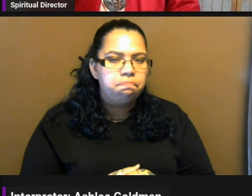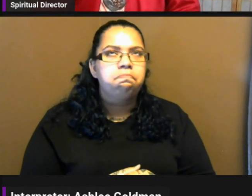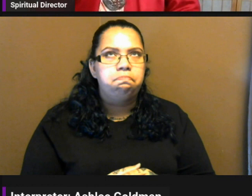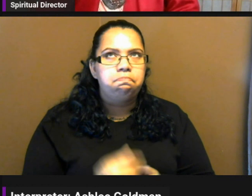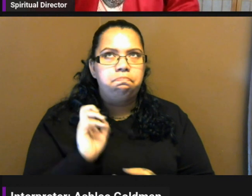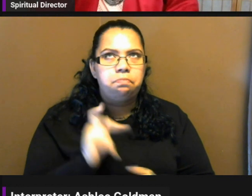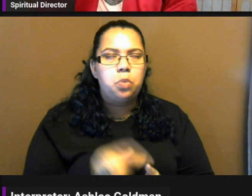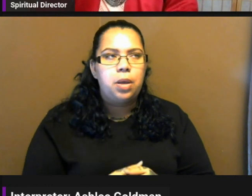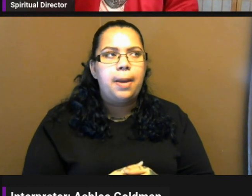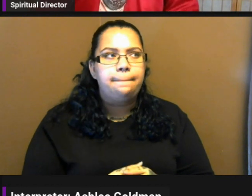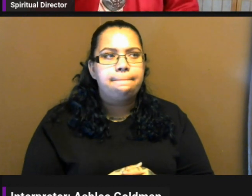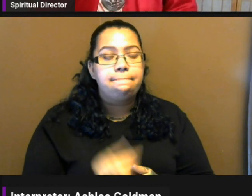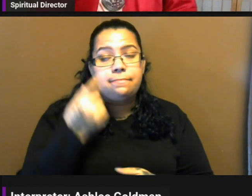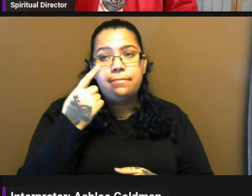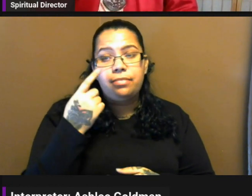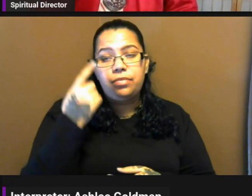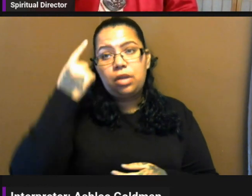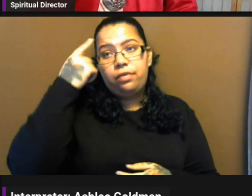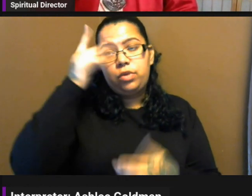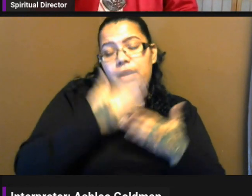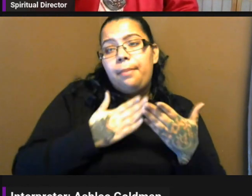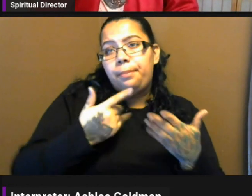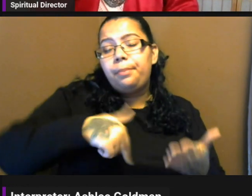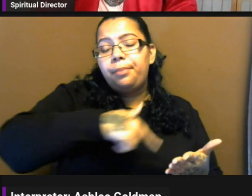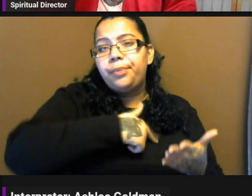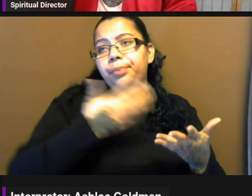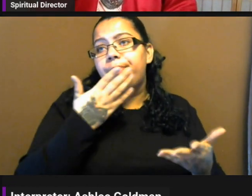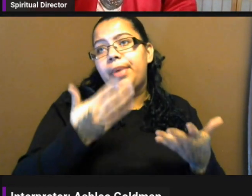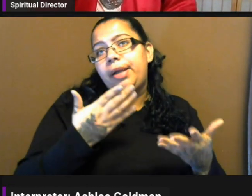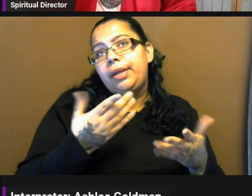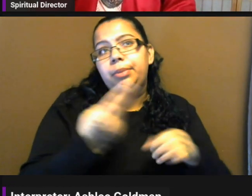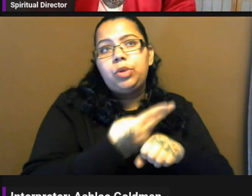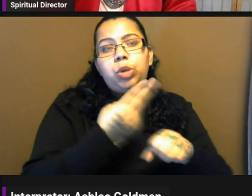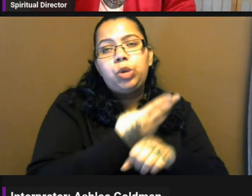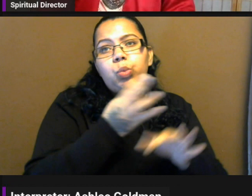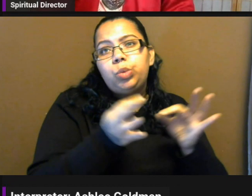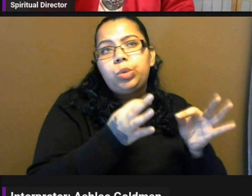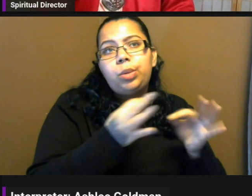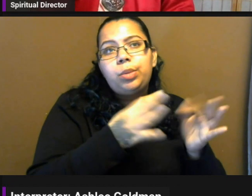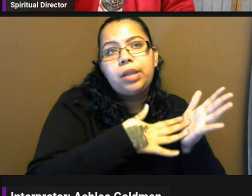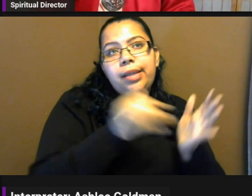Okay. For some of us, we may have come up with words such as weakness,